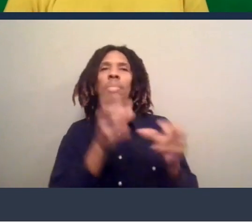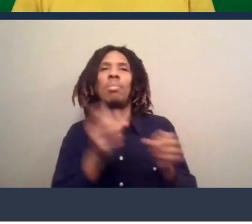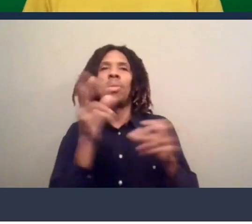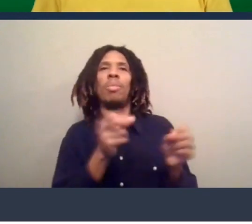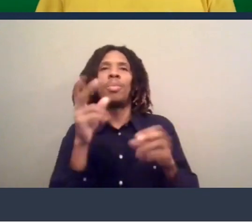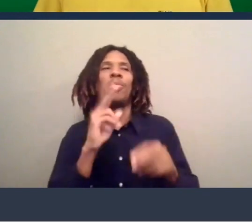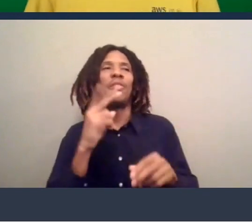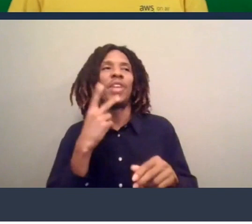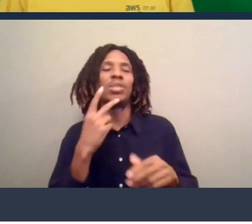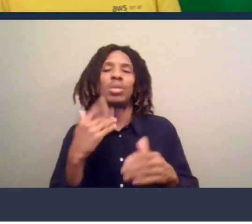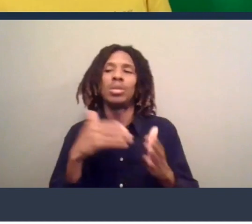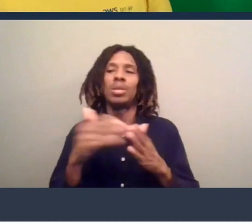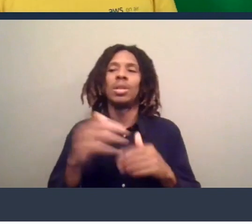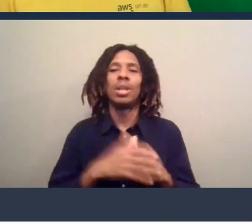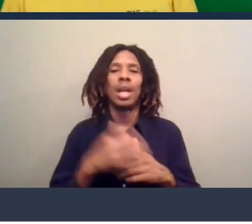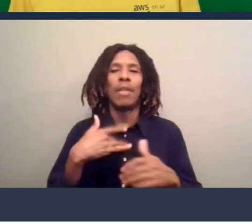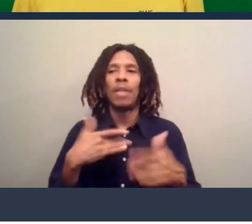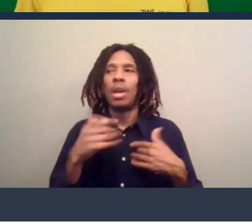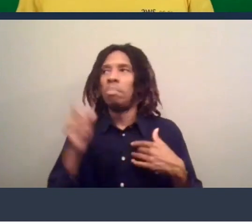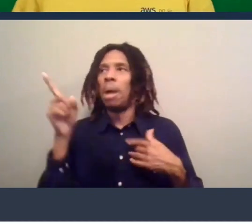we have events firing left and right. So